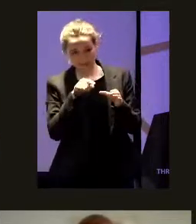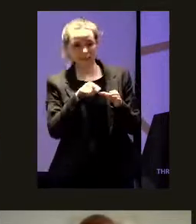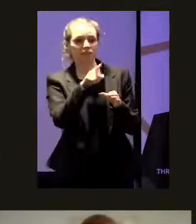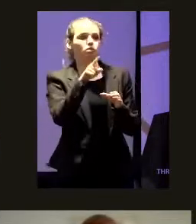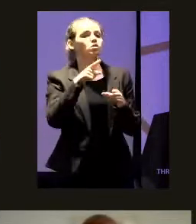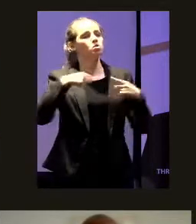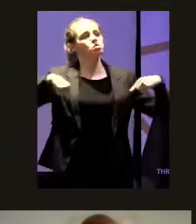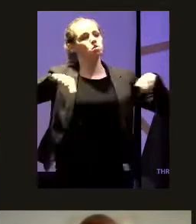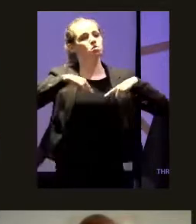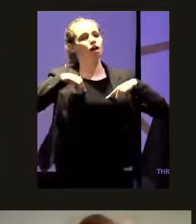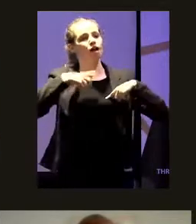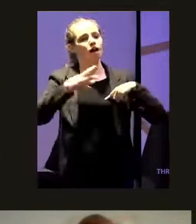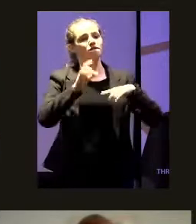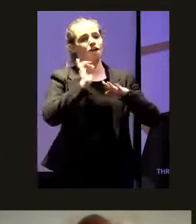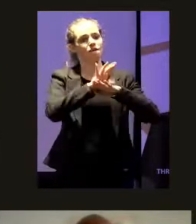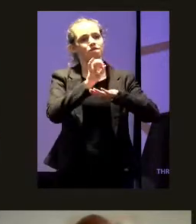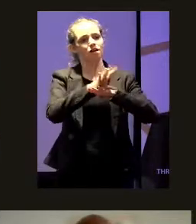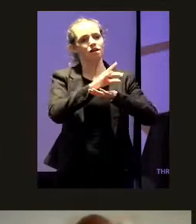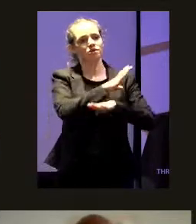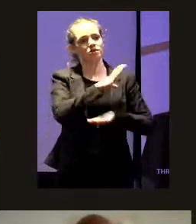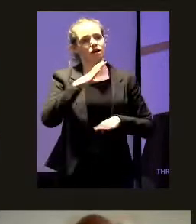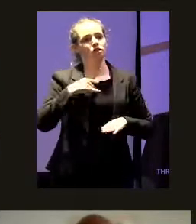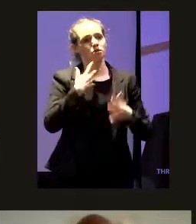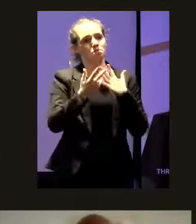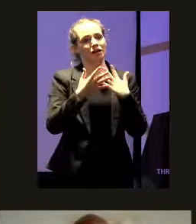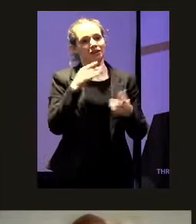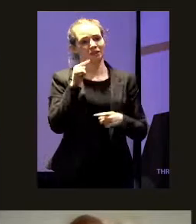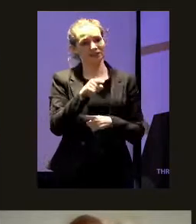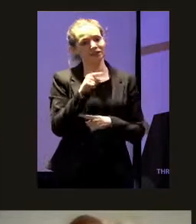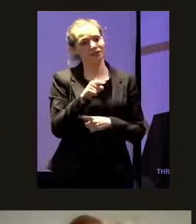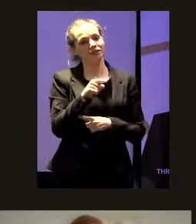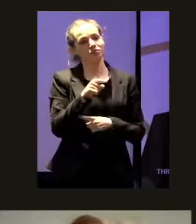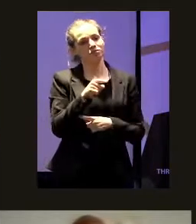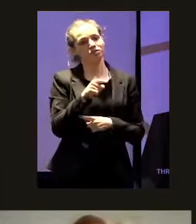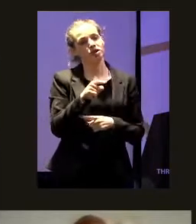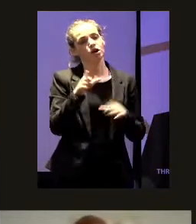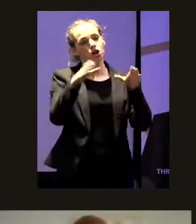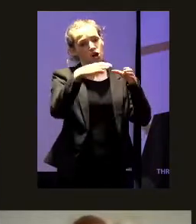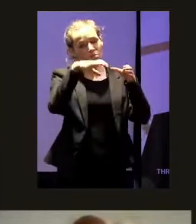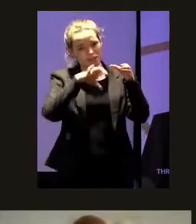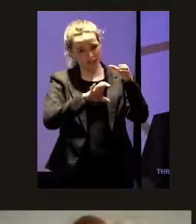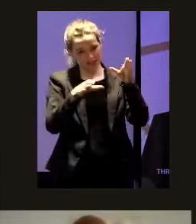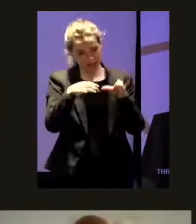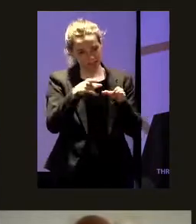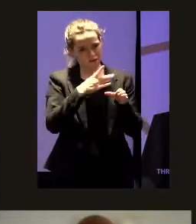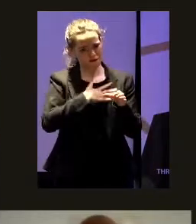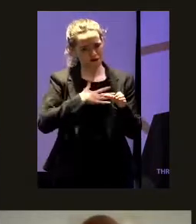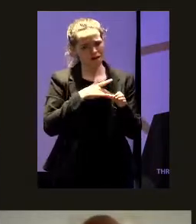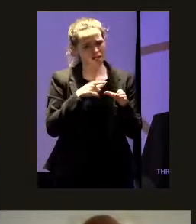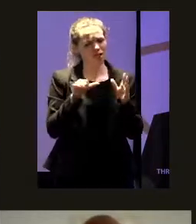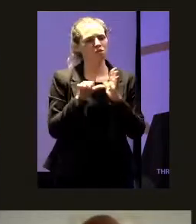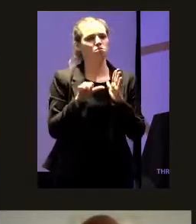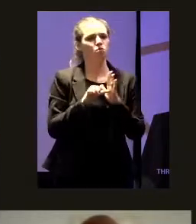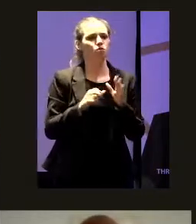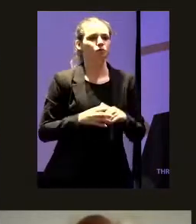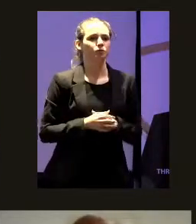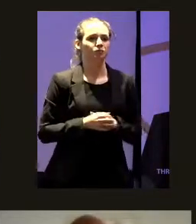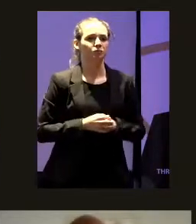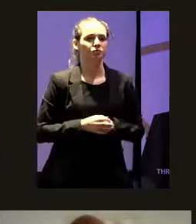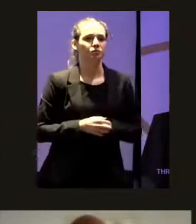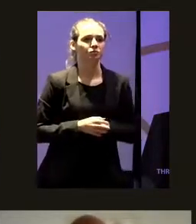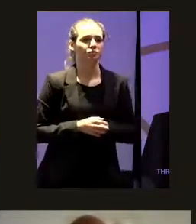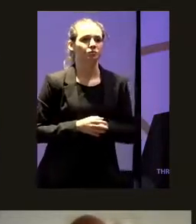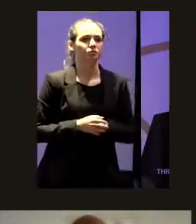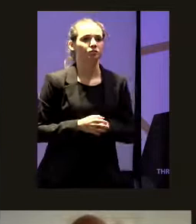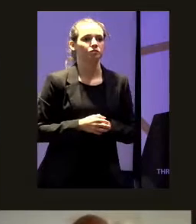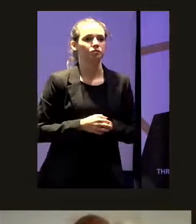advise council on matters that the subcommittee deems necessary. And one of the issues that we had to